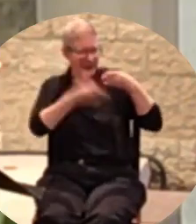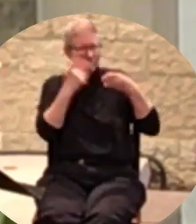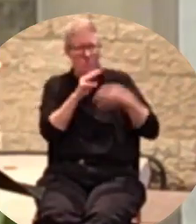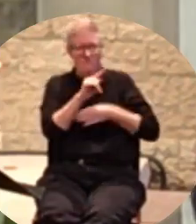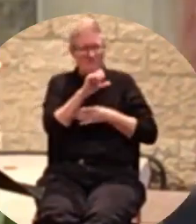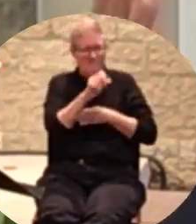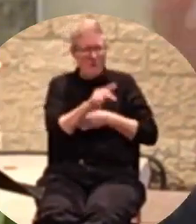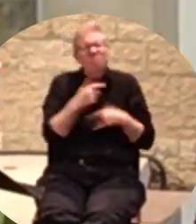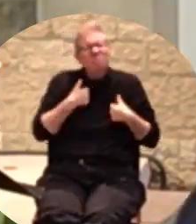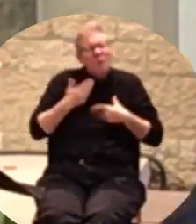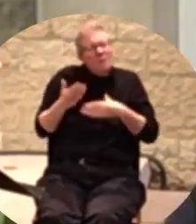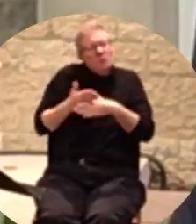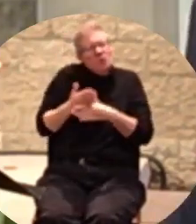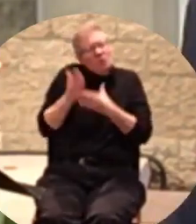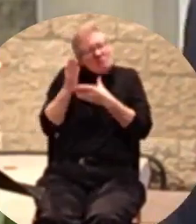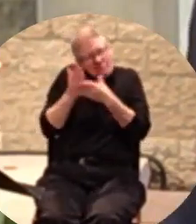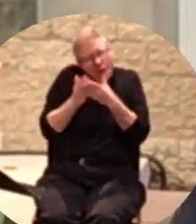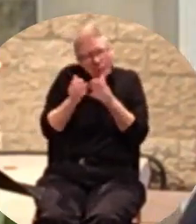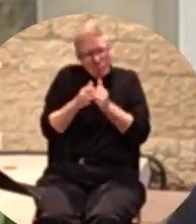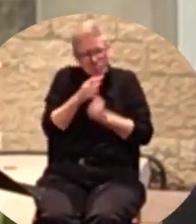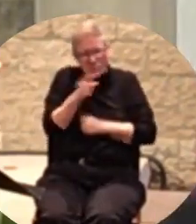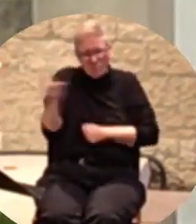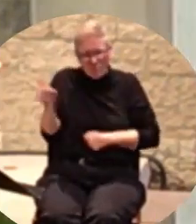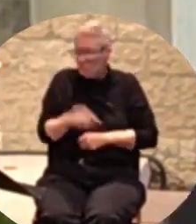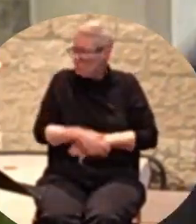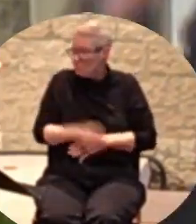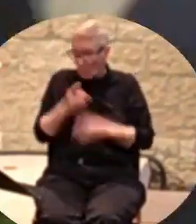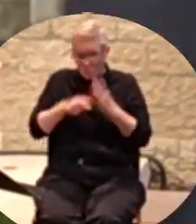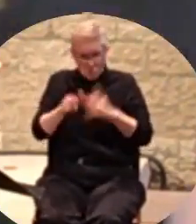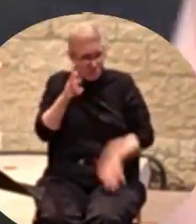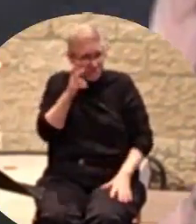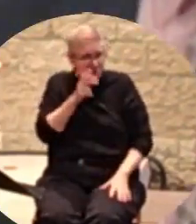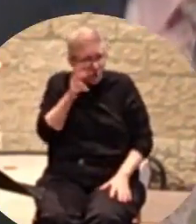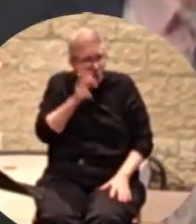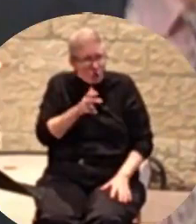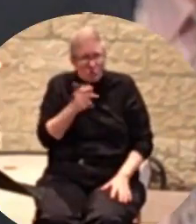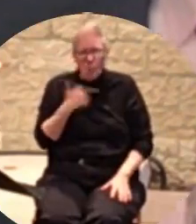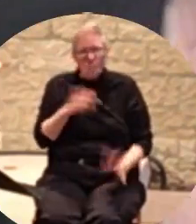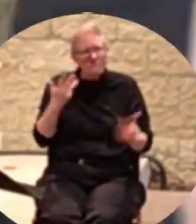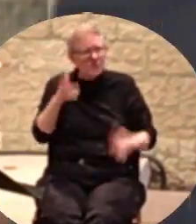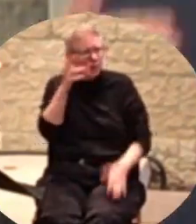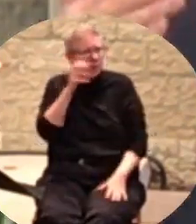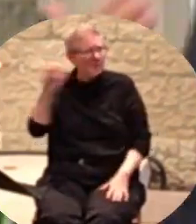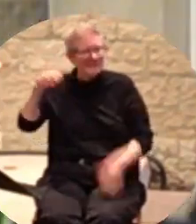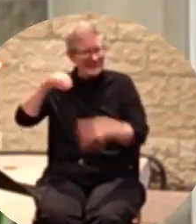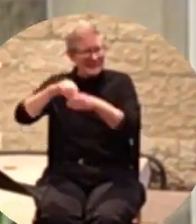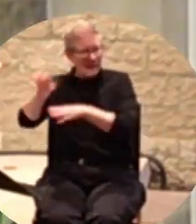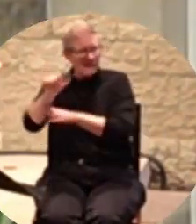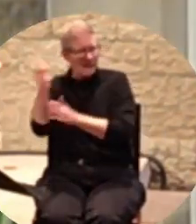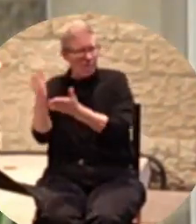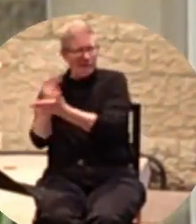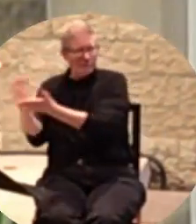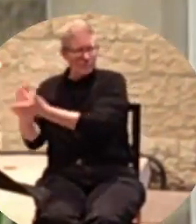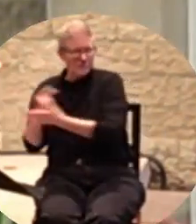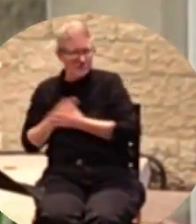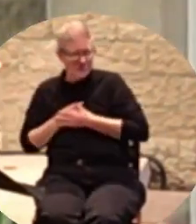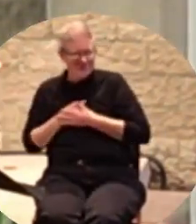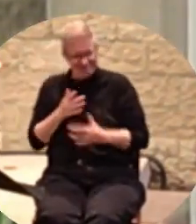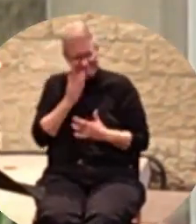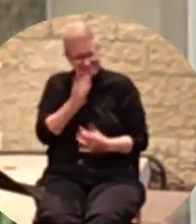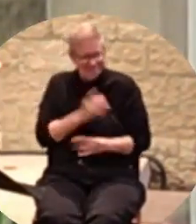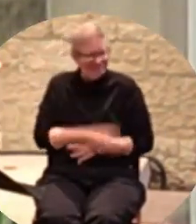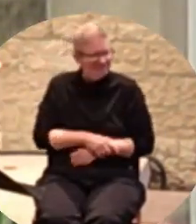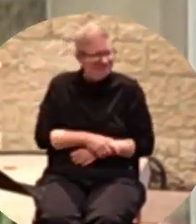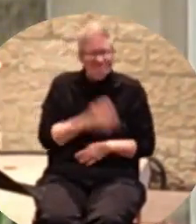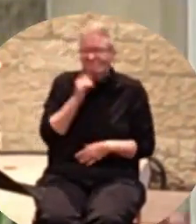Because what you'll hear in the ending of Mark is what we have heard in the other Gospels. You know, it's so interesting, isn't it? It's not like